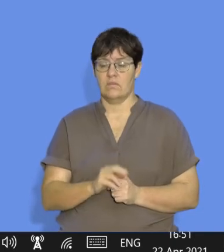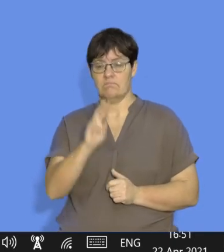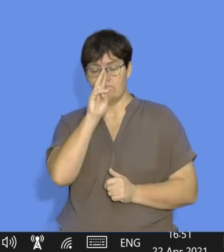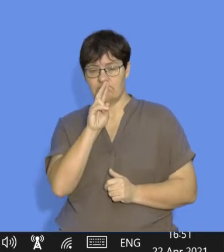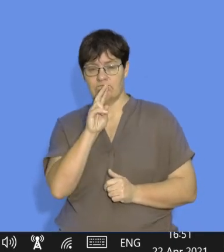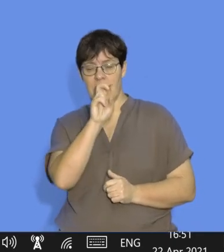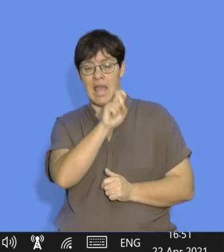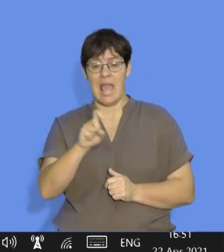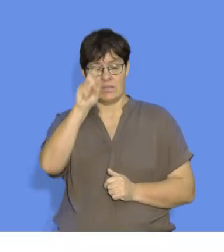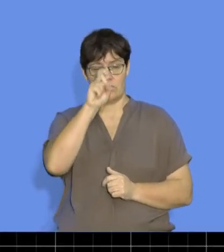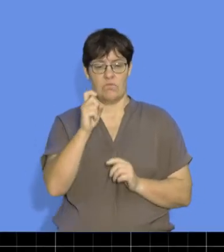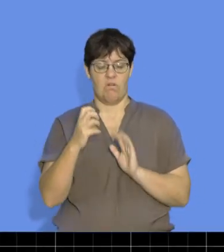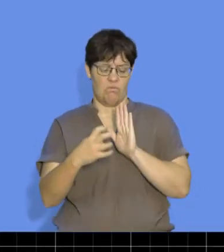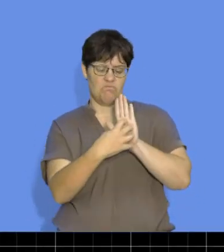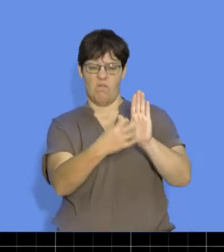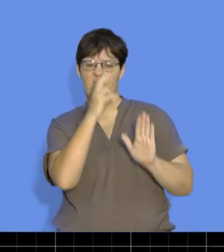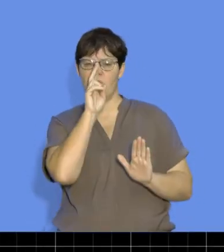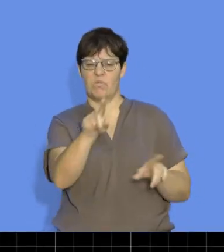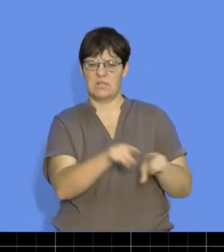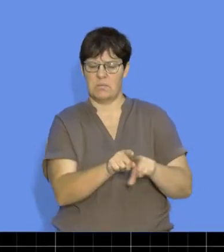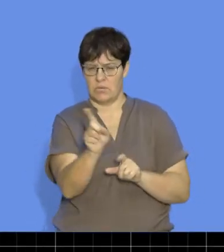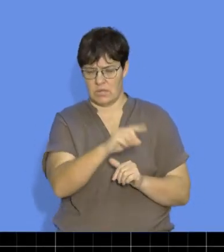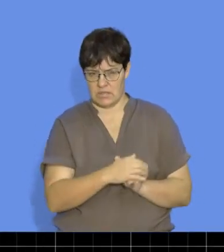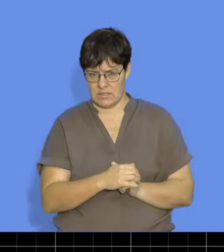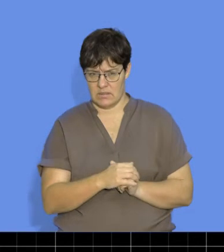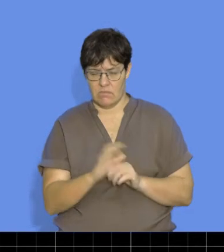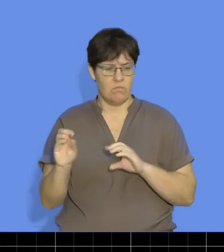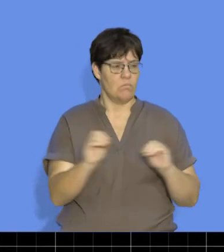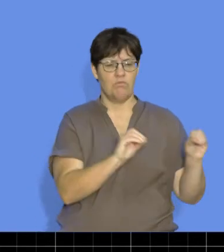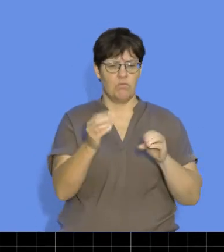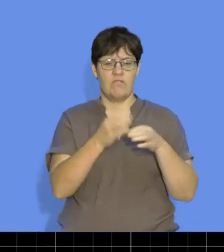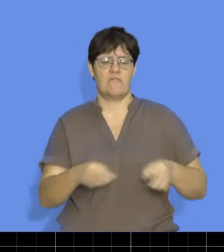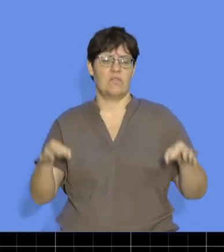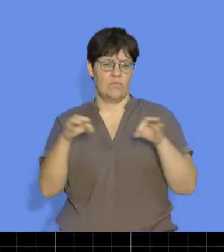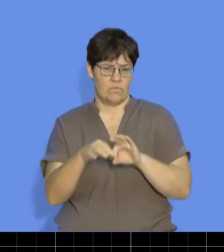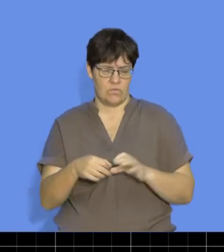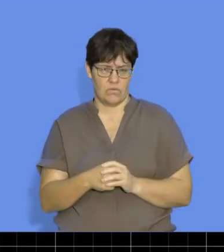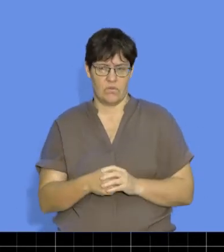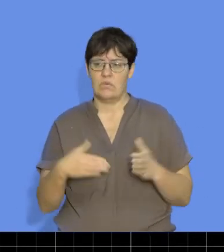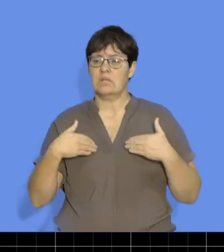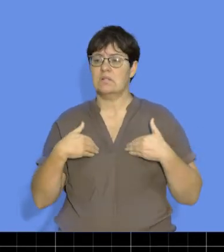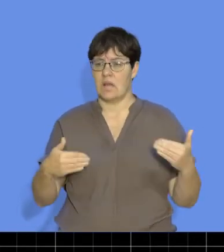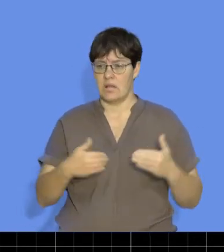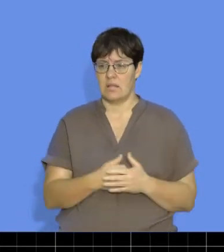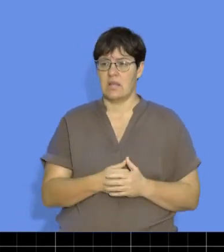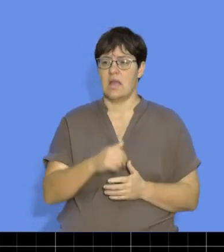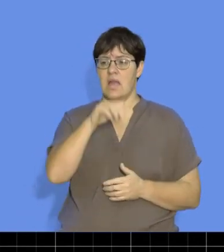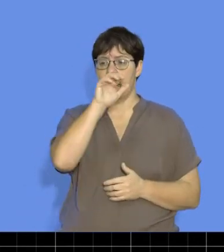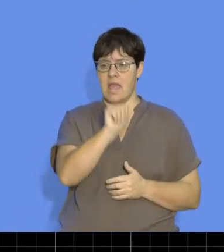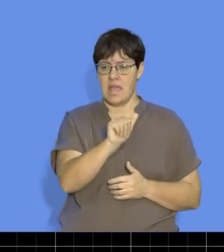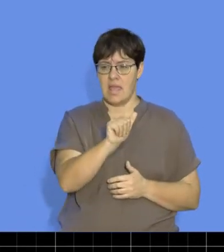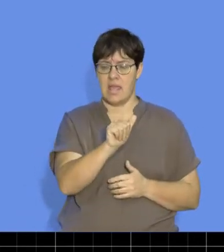what an exponential graph looks like. Right, so if I move around with my values here, I started with a as